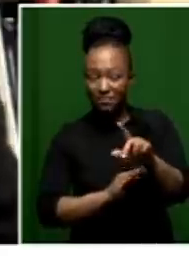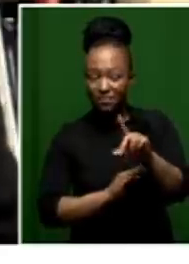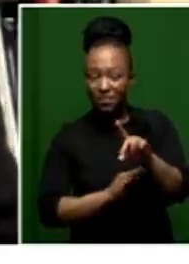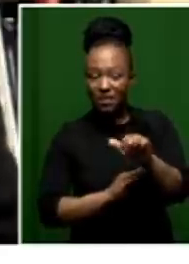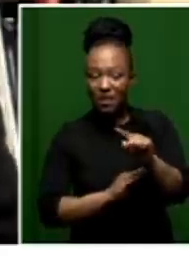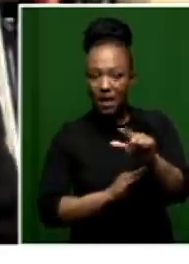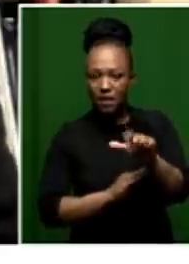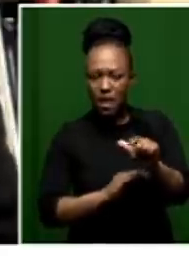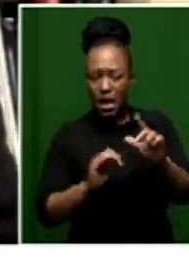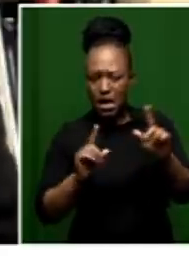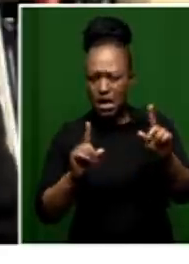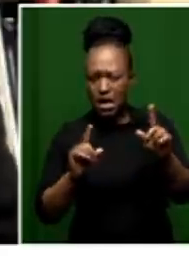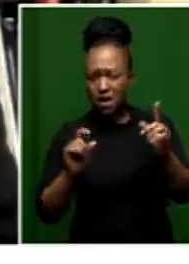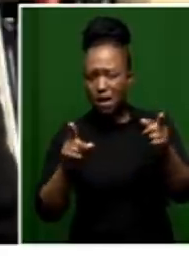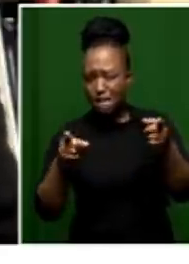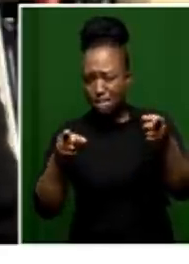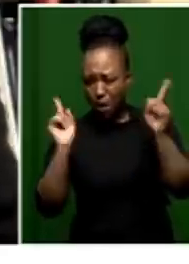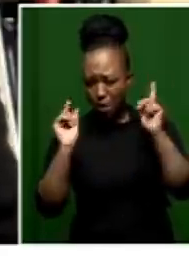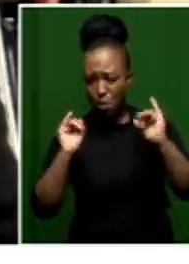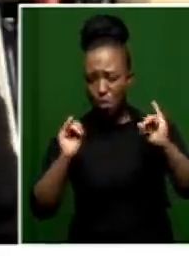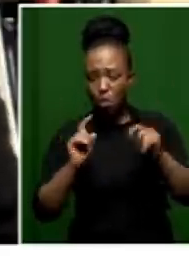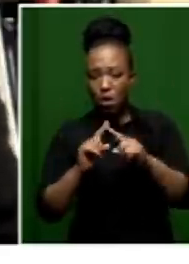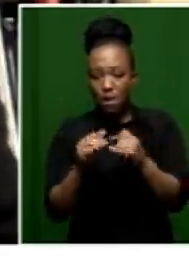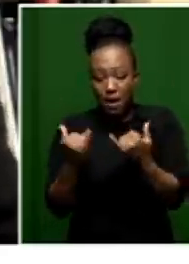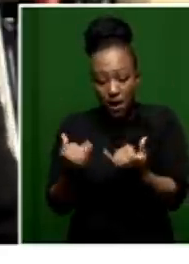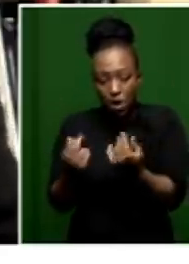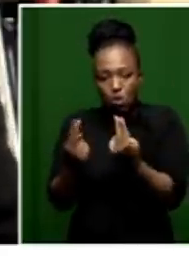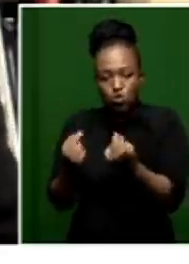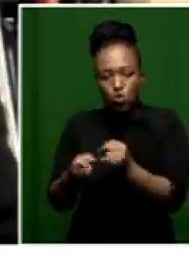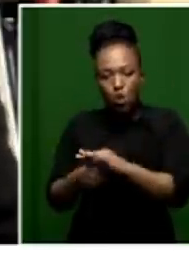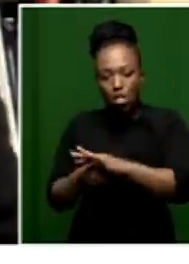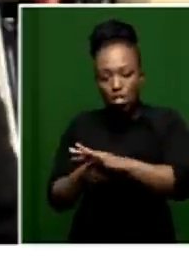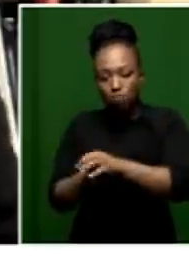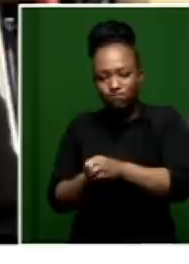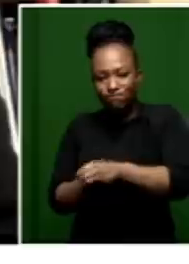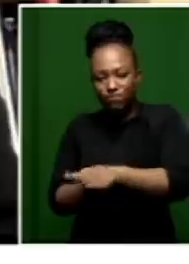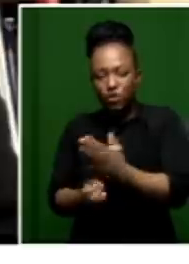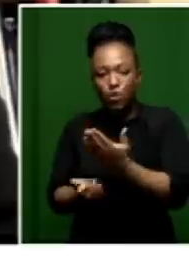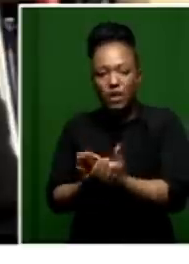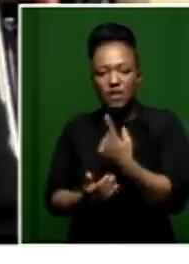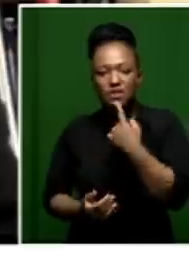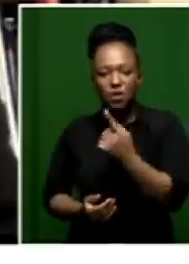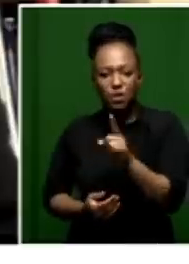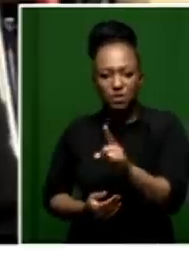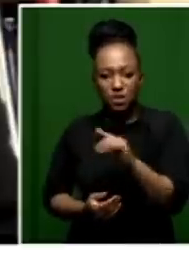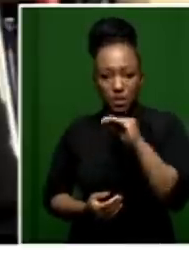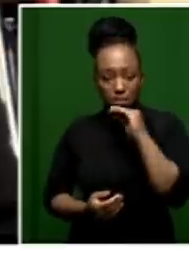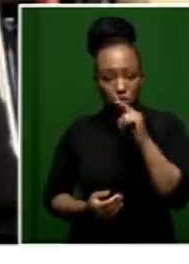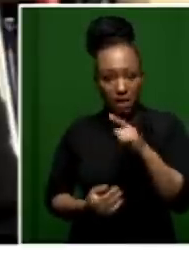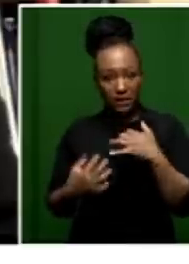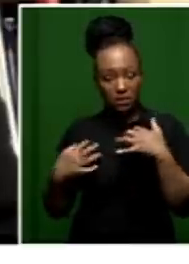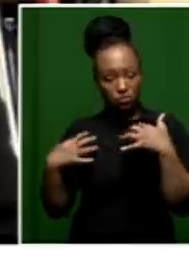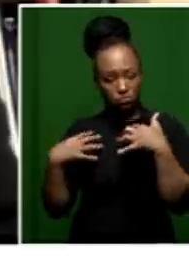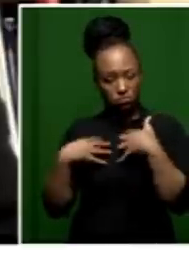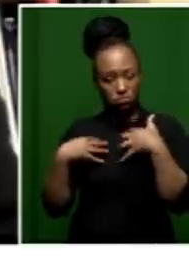before. What can we say about this new variant? And, you know, again, should we be